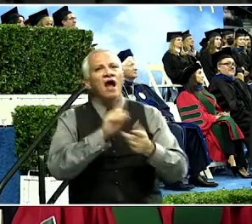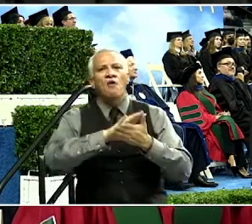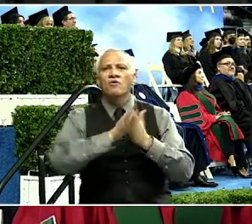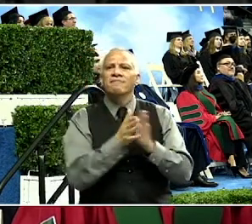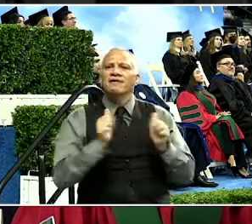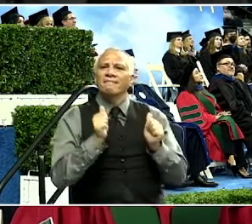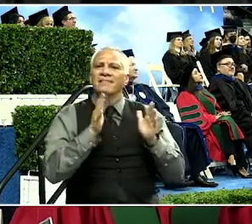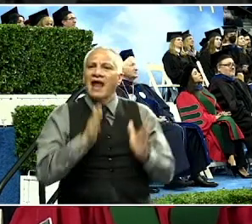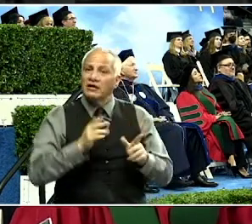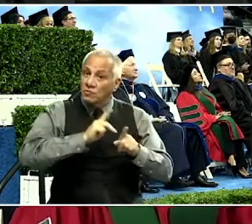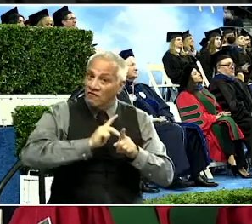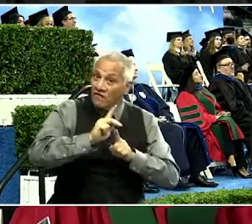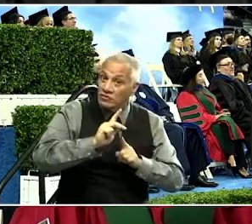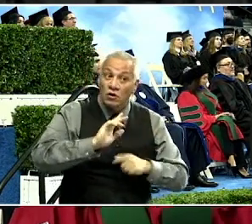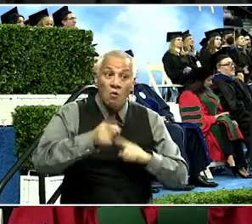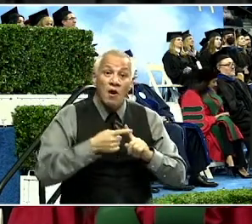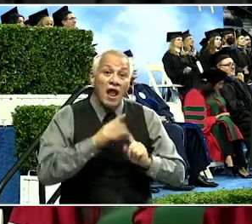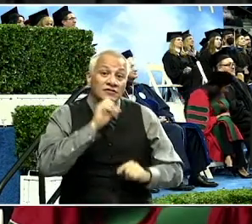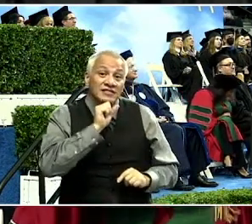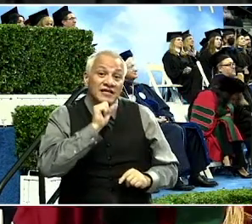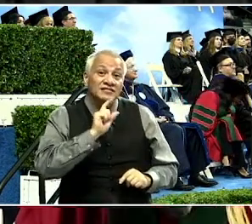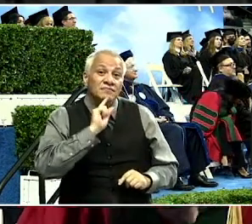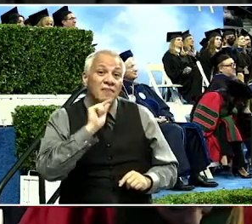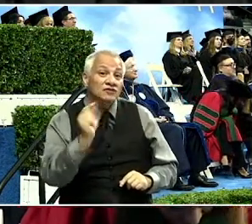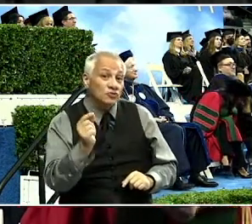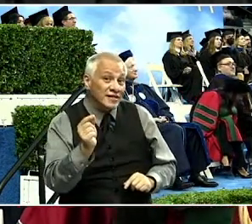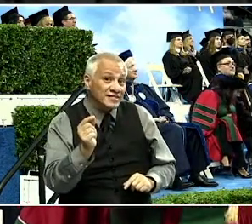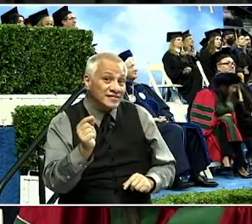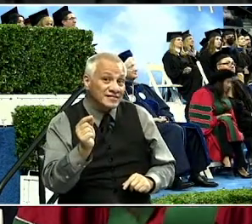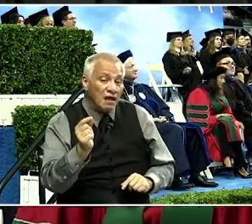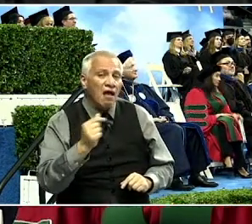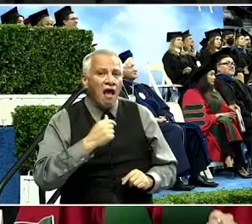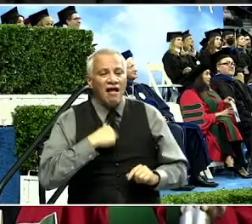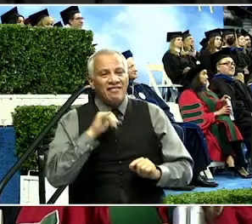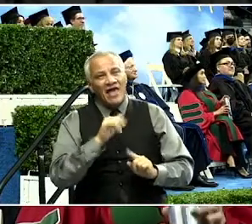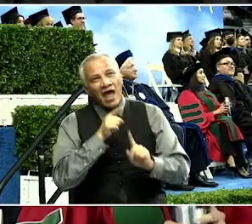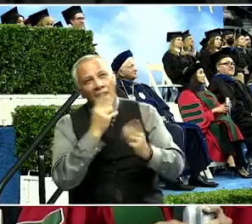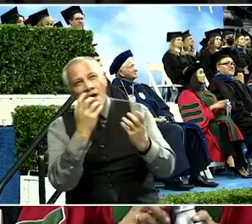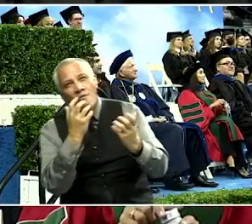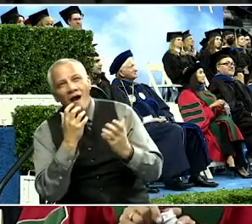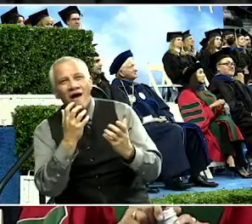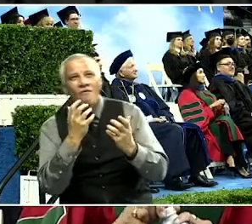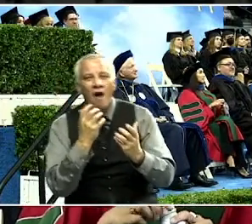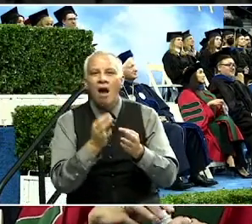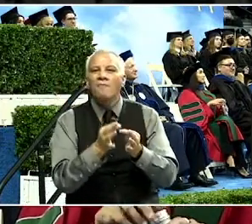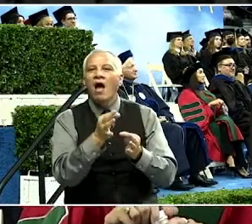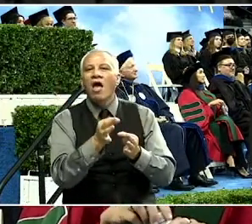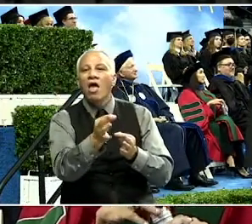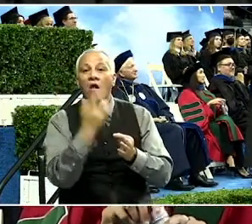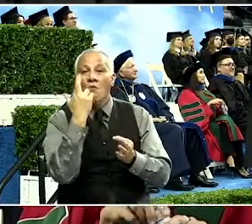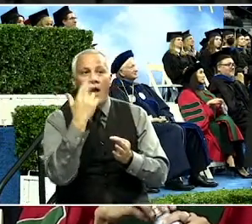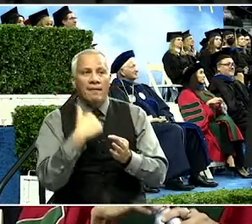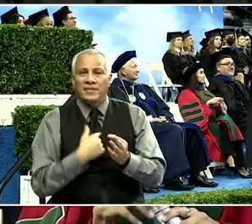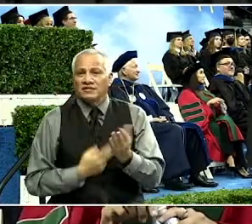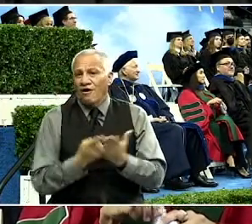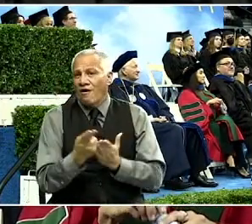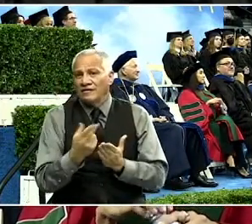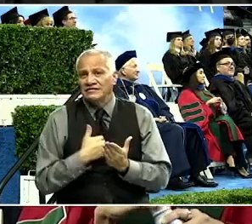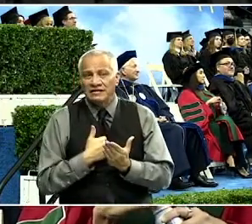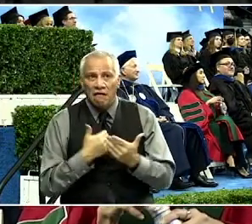professional acting career in my later 20s. I had been putting it off throughout my adult life because, frankly, I was scared of